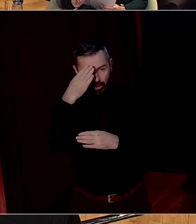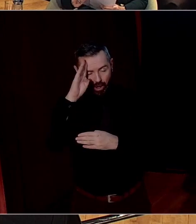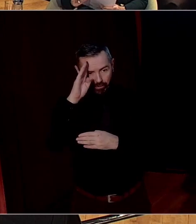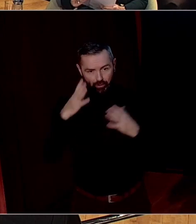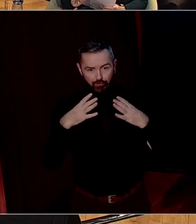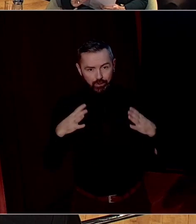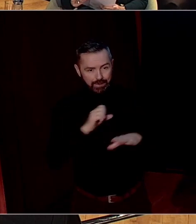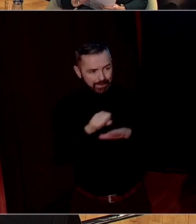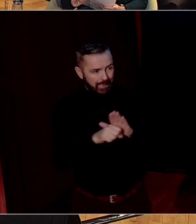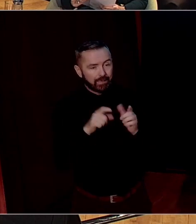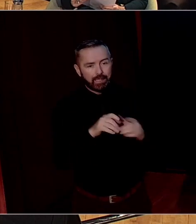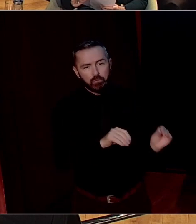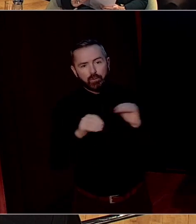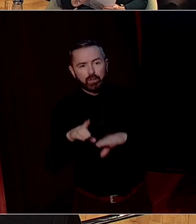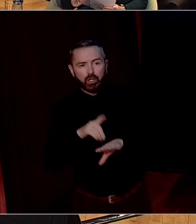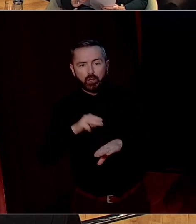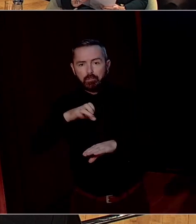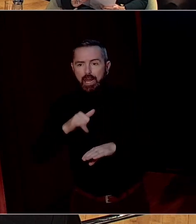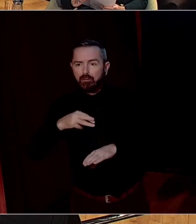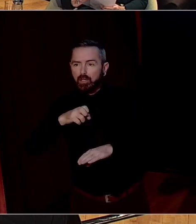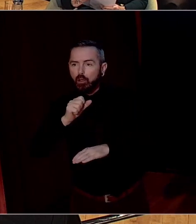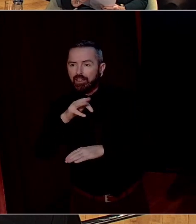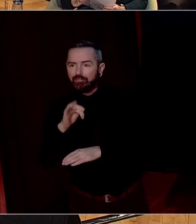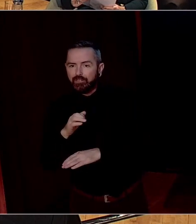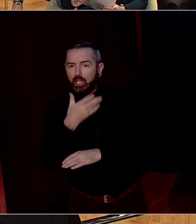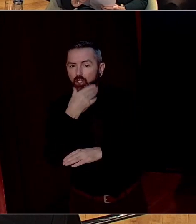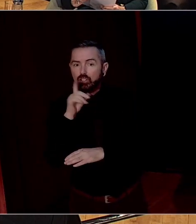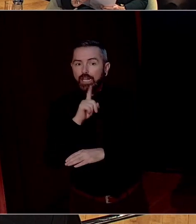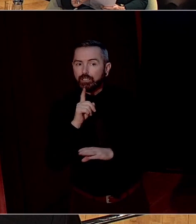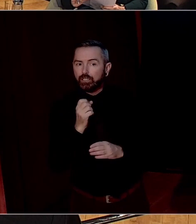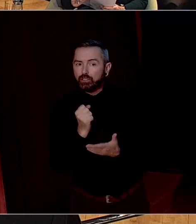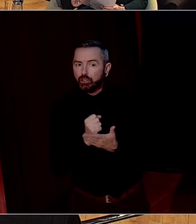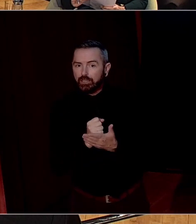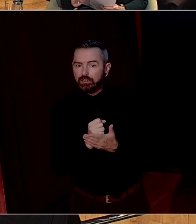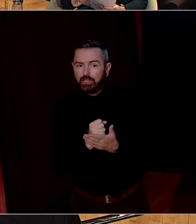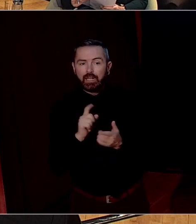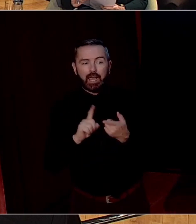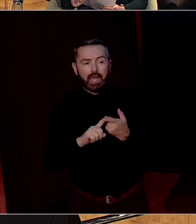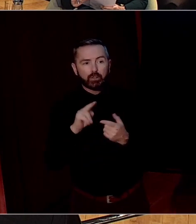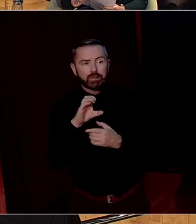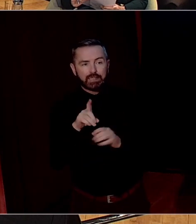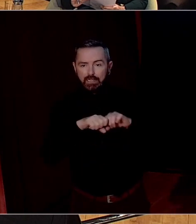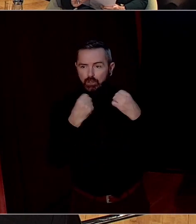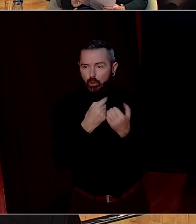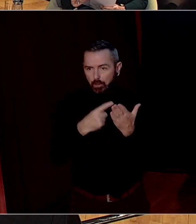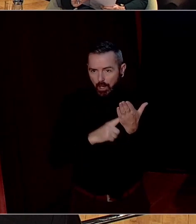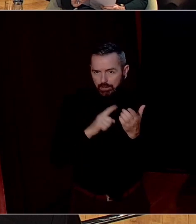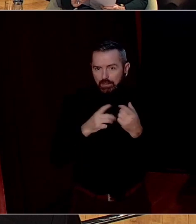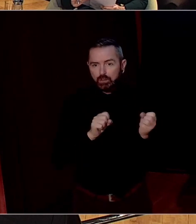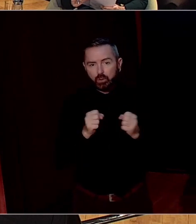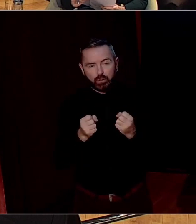will move to Dr. Mary McAuliffe, who is Director of Gender Studies and also at the UCD School of Social Policy, Social Work and